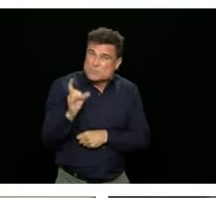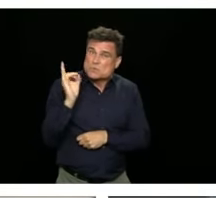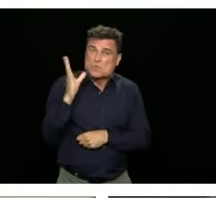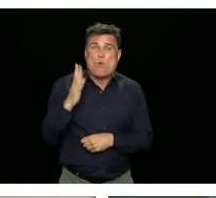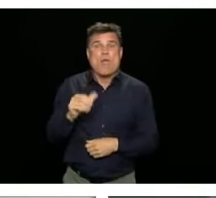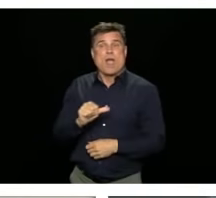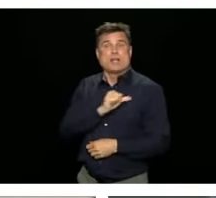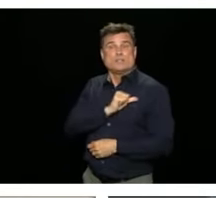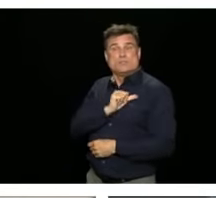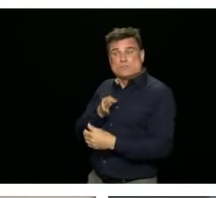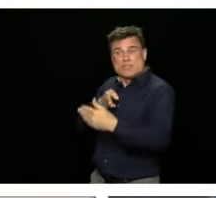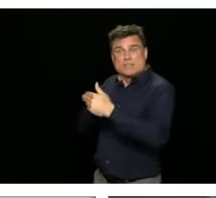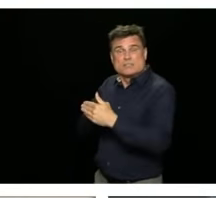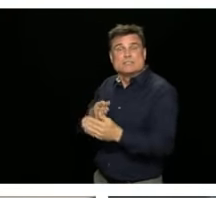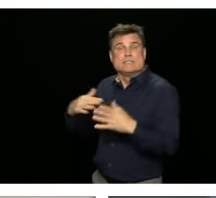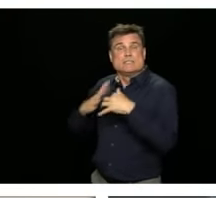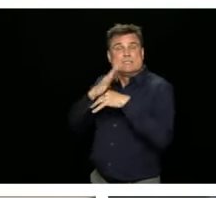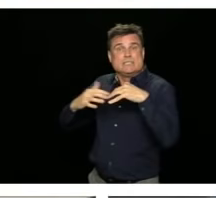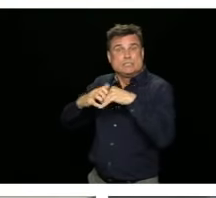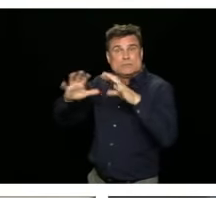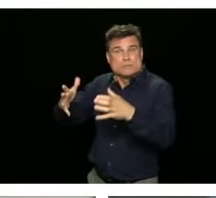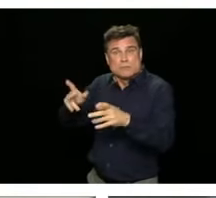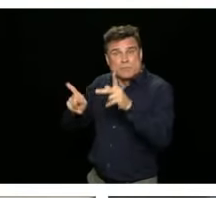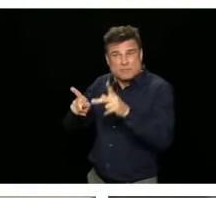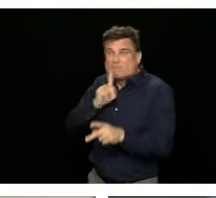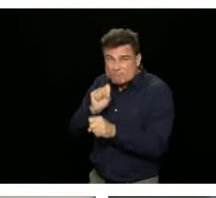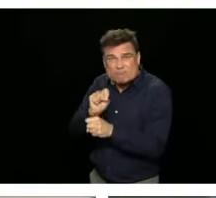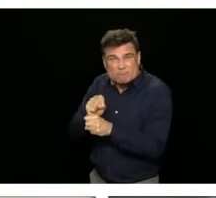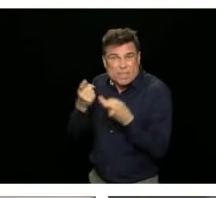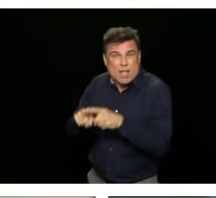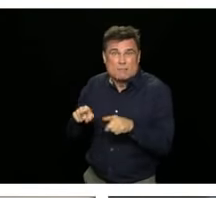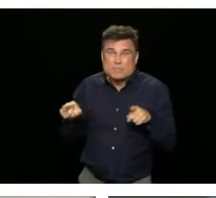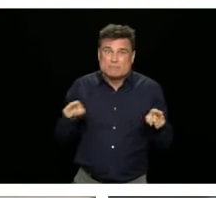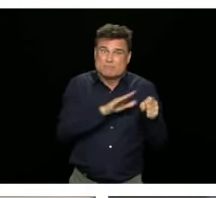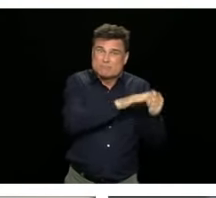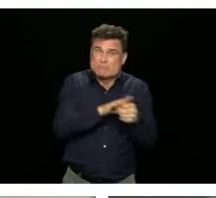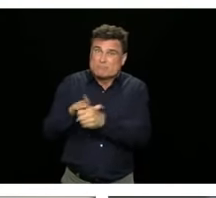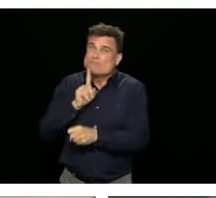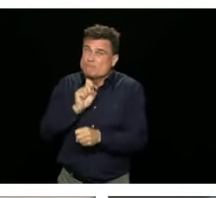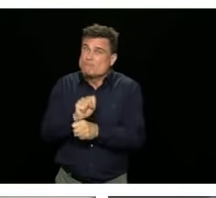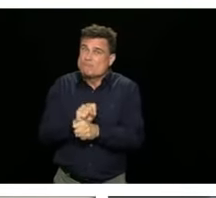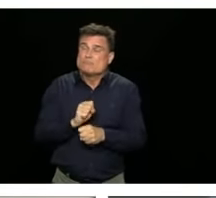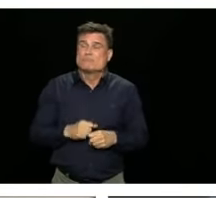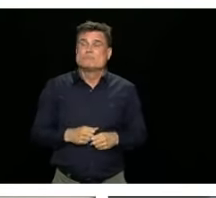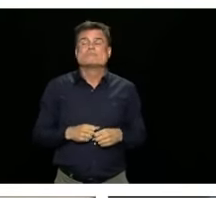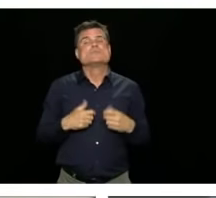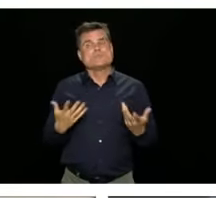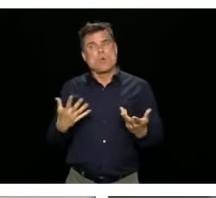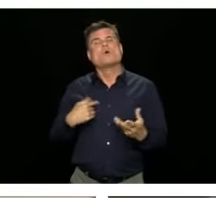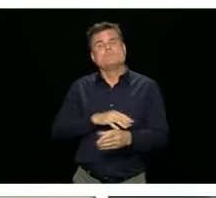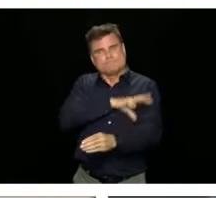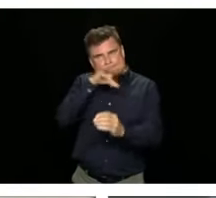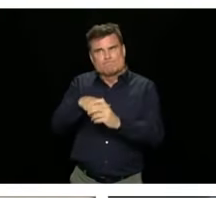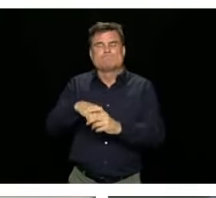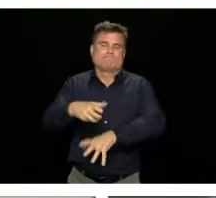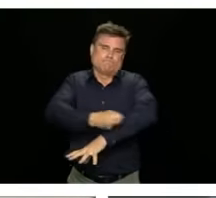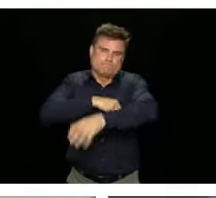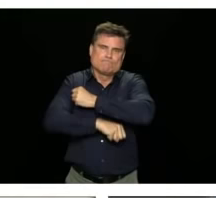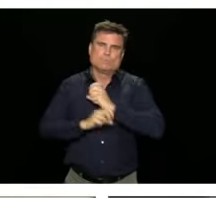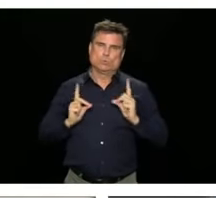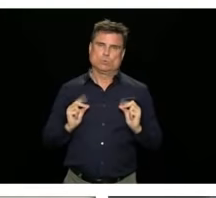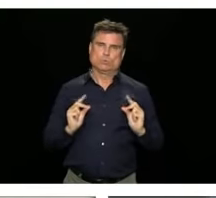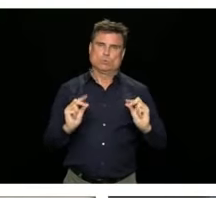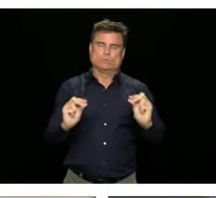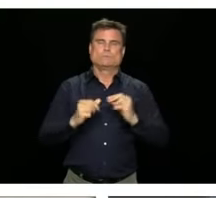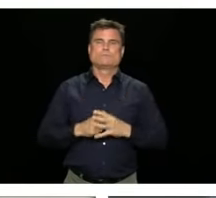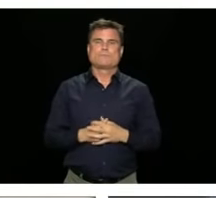the panel. Thank you so much, Ravi. And I also want to acknowledge the wonderful work that Ravi has done in reestablishing the